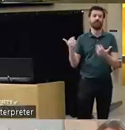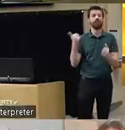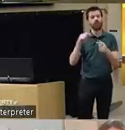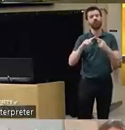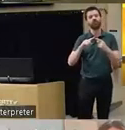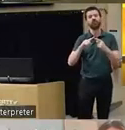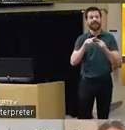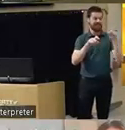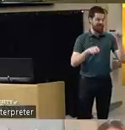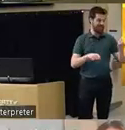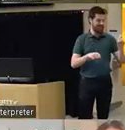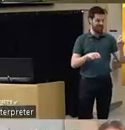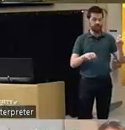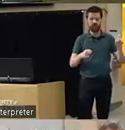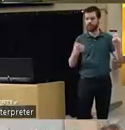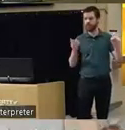need is very challenging.